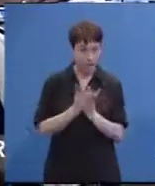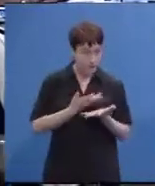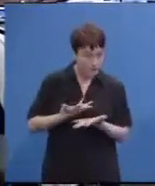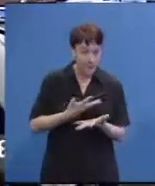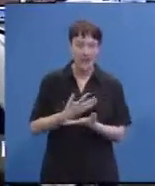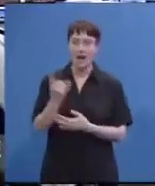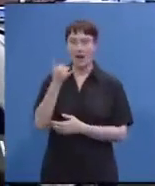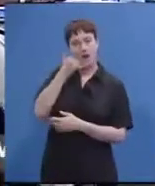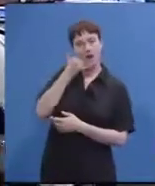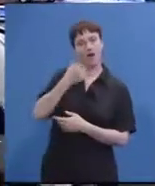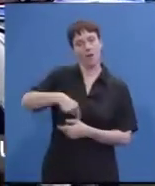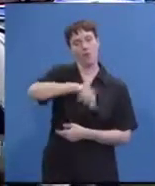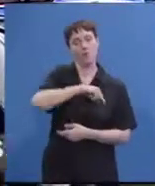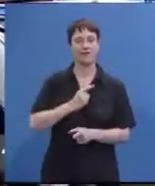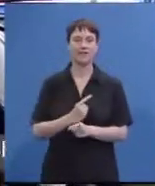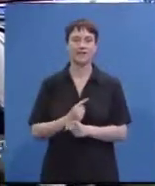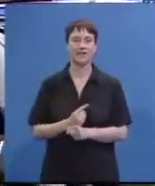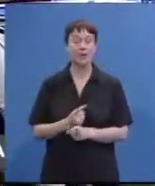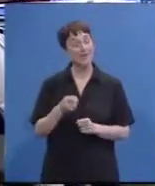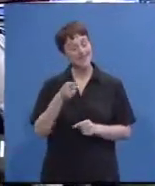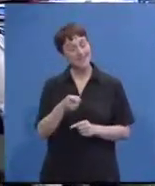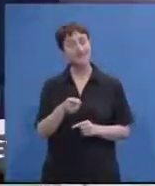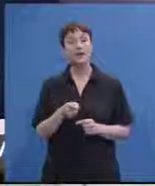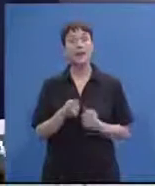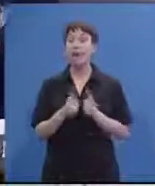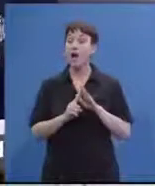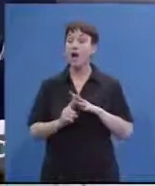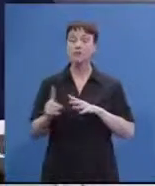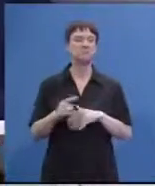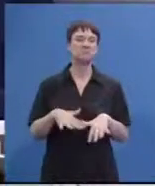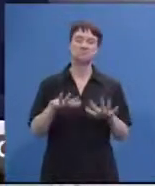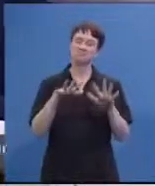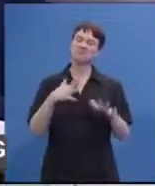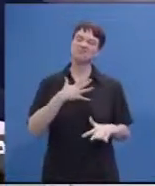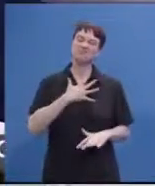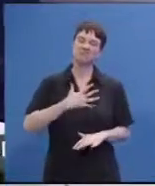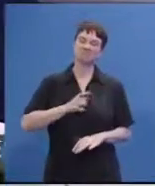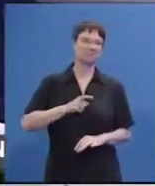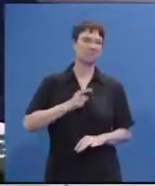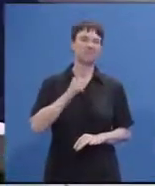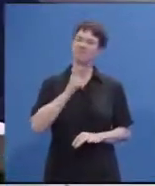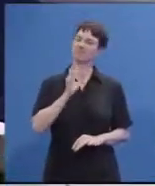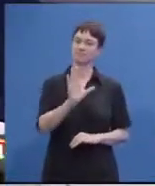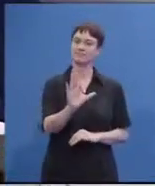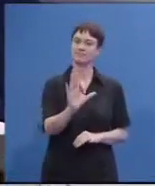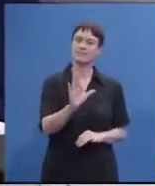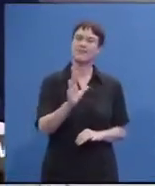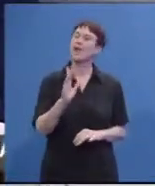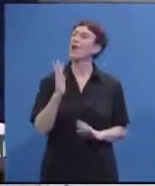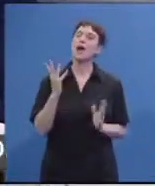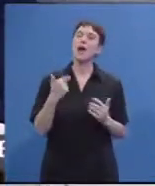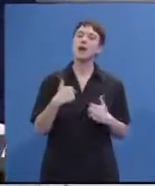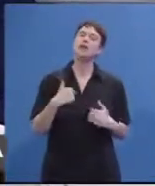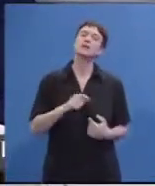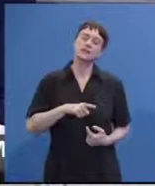come out of that room, Thomas and Chriselle, I could tell you now, nothing could stop us. You know, we were